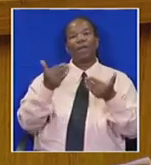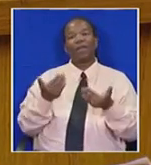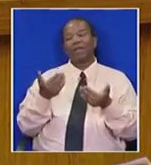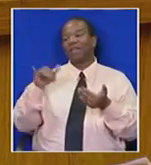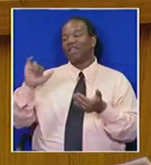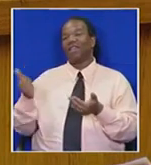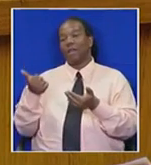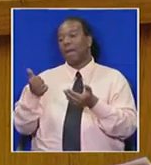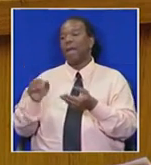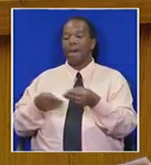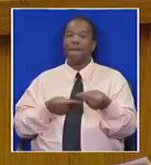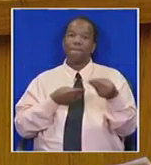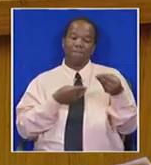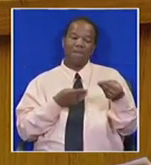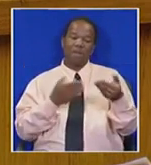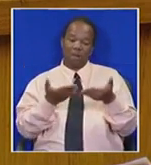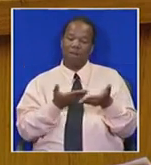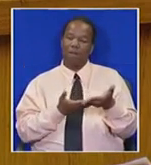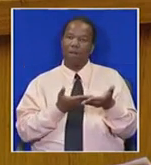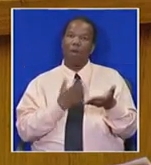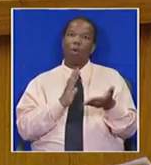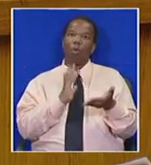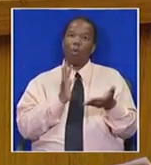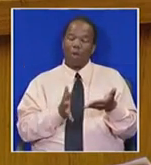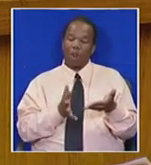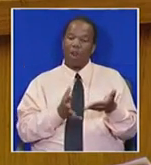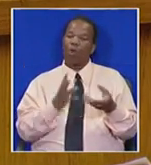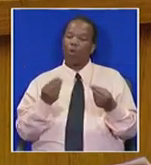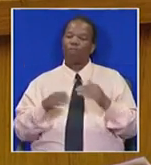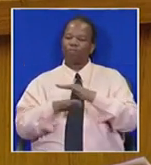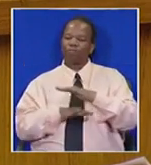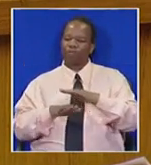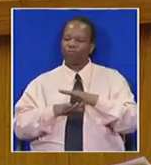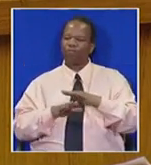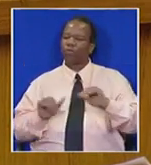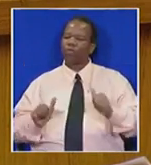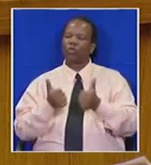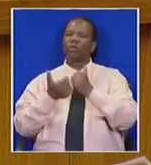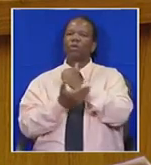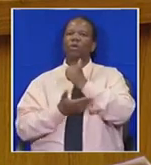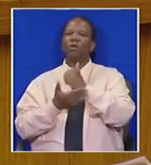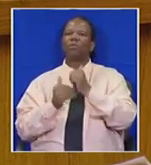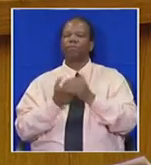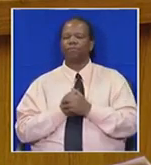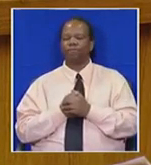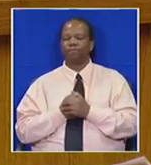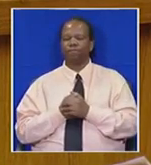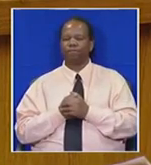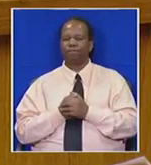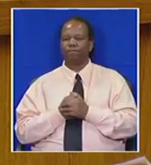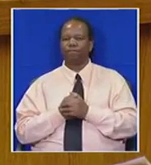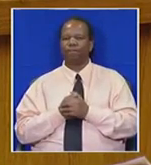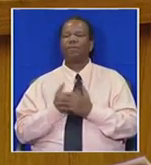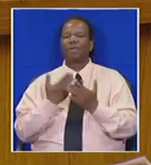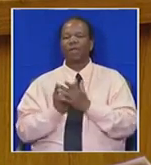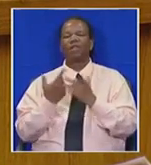us, and if we focus on that, we will get the basis of a capable state ongoing. We can do